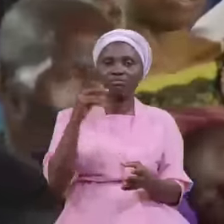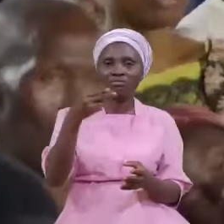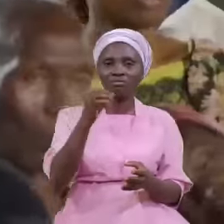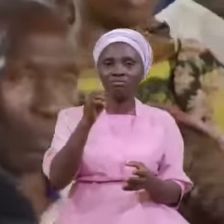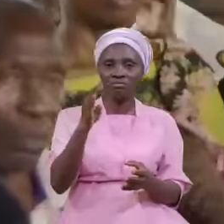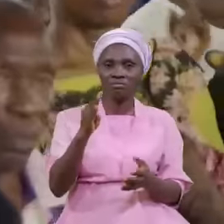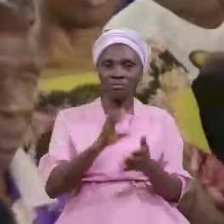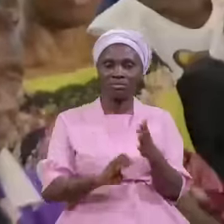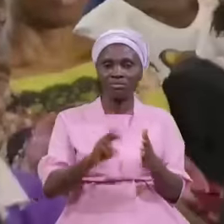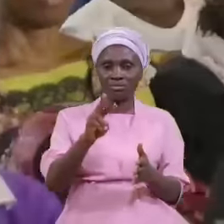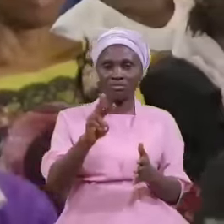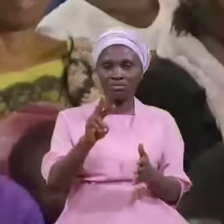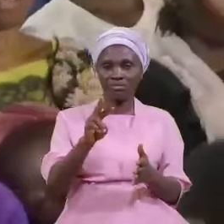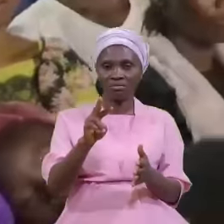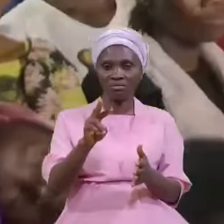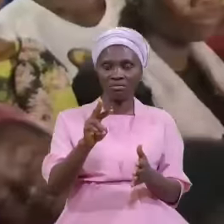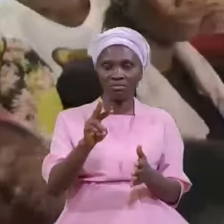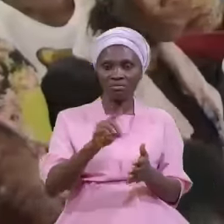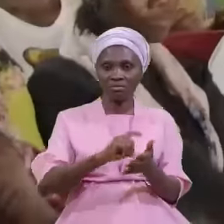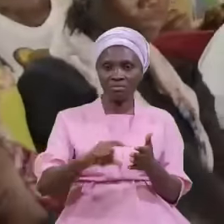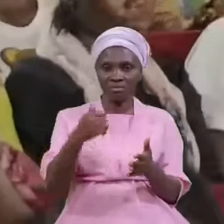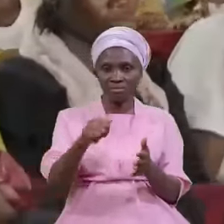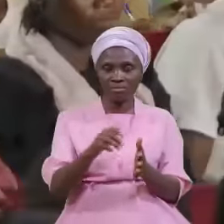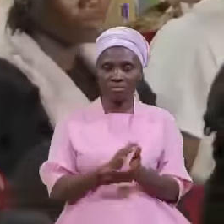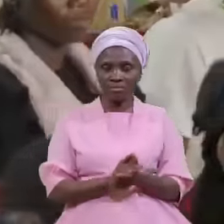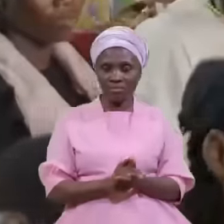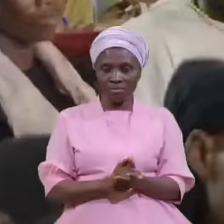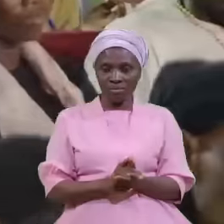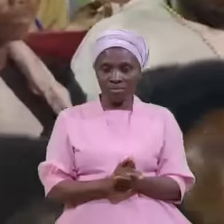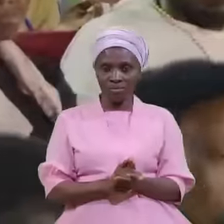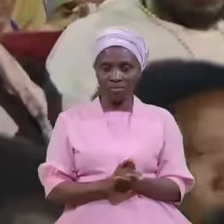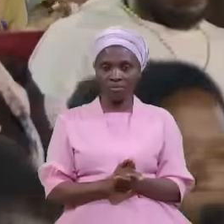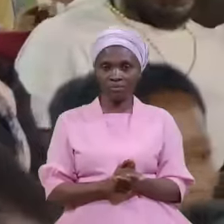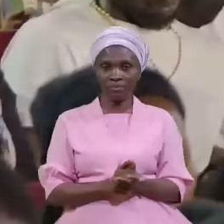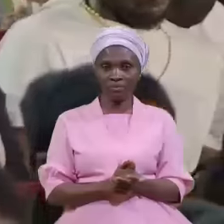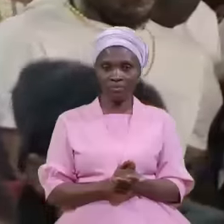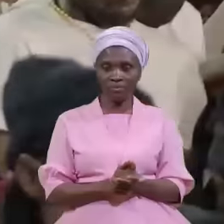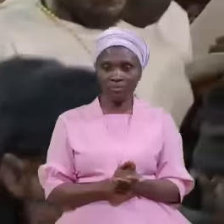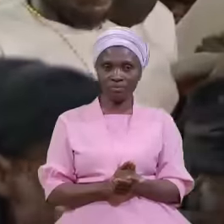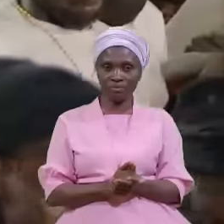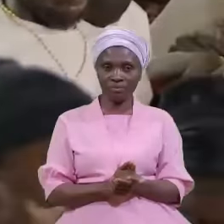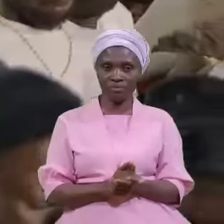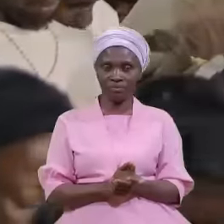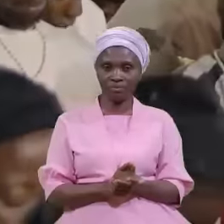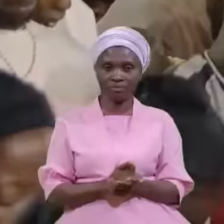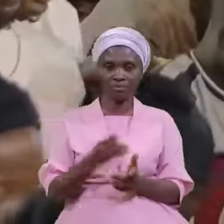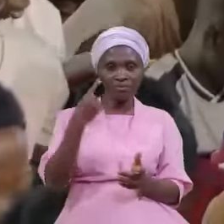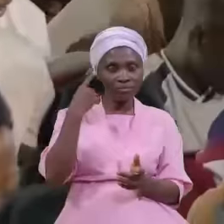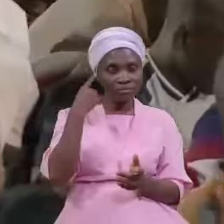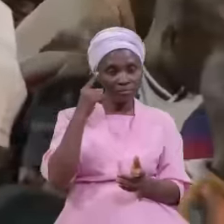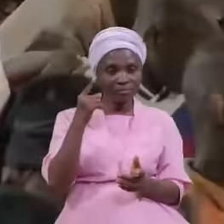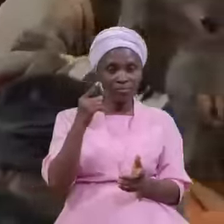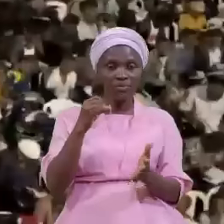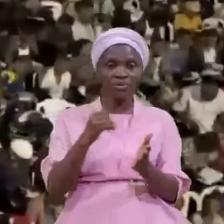from verse 10. Hebrews chapter 2, verse 10. For it became him